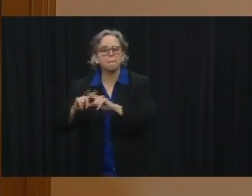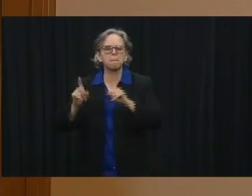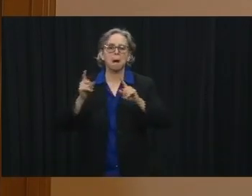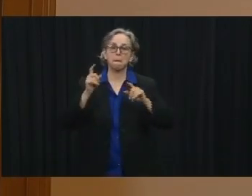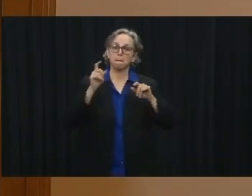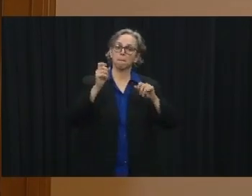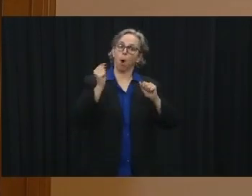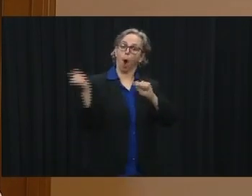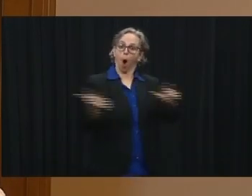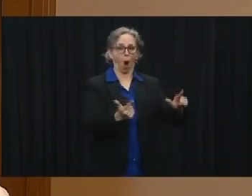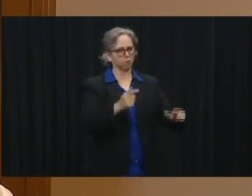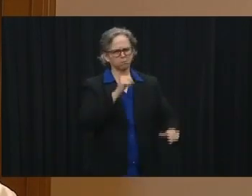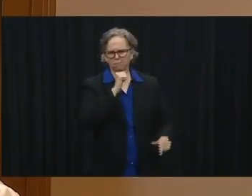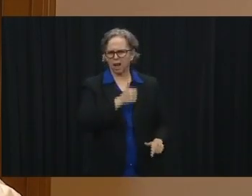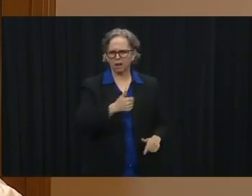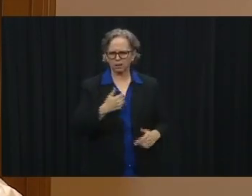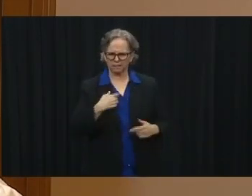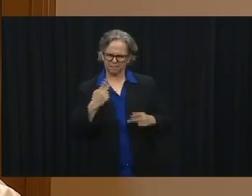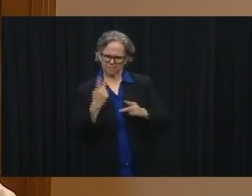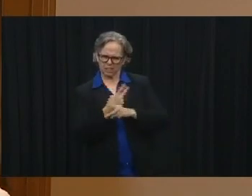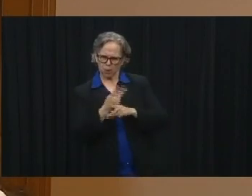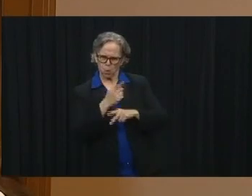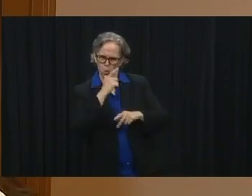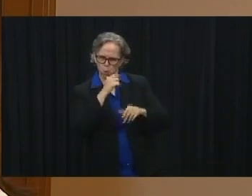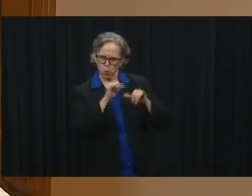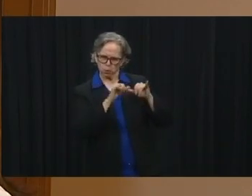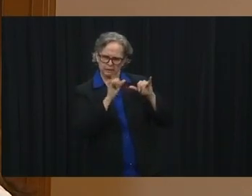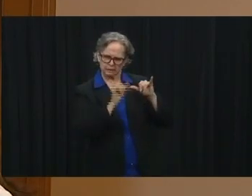to the ICU. Next slide.